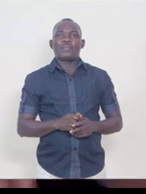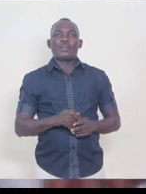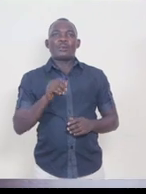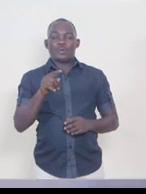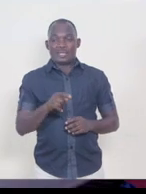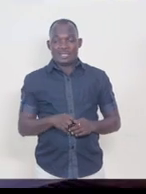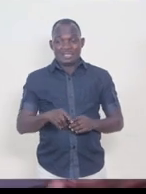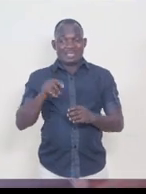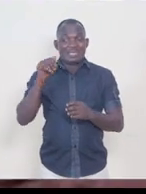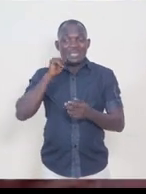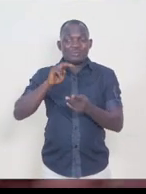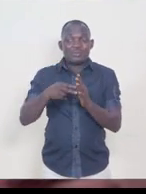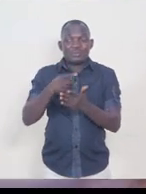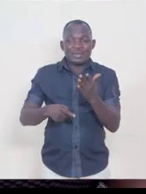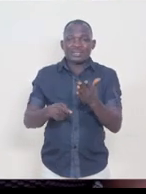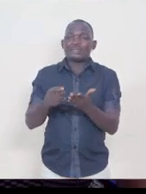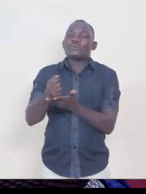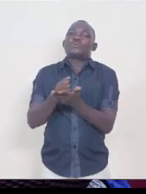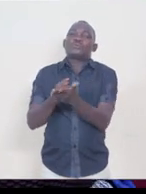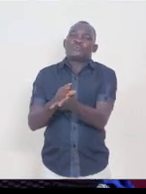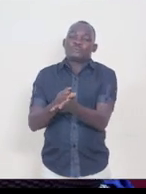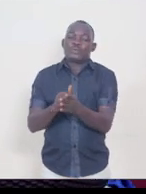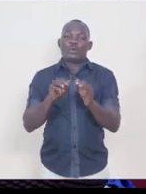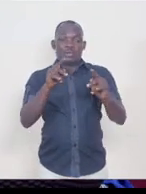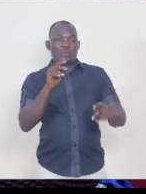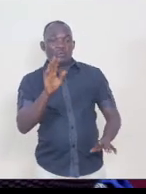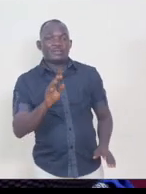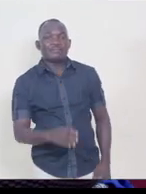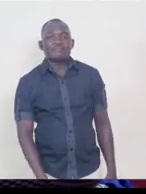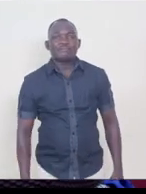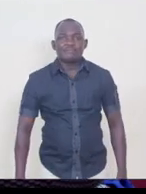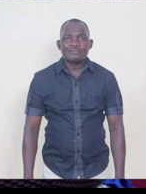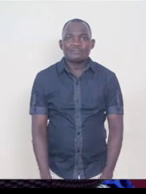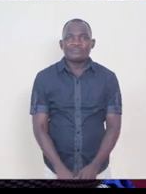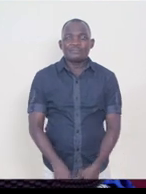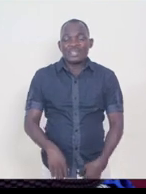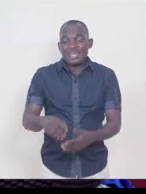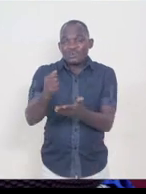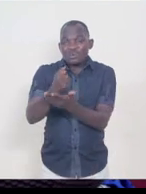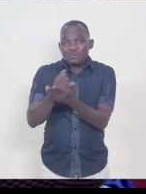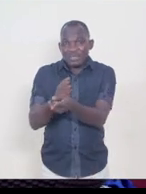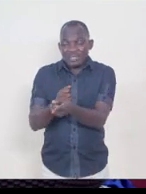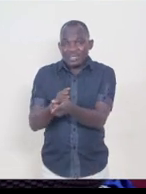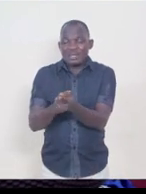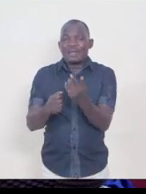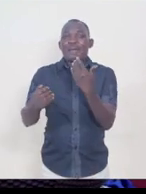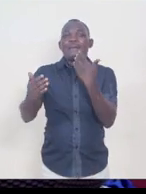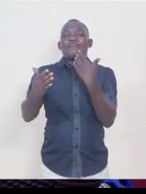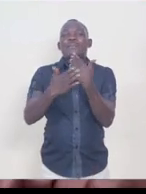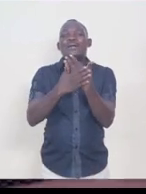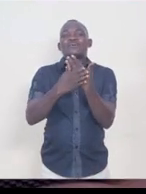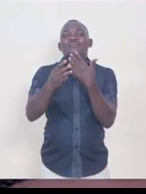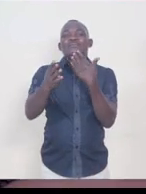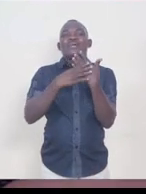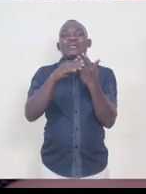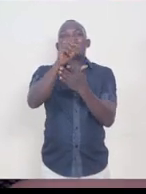What she meant to say was that, see, this is a bank statement for Esther for